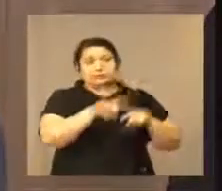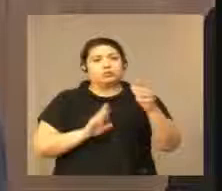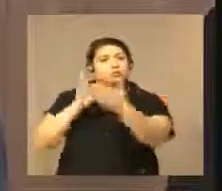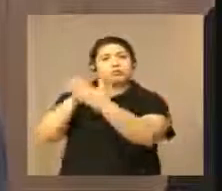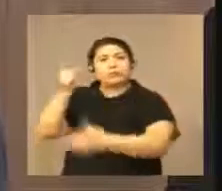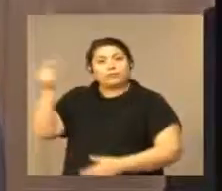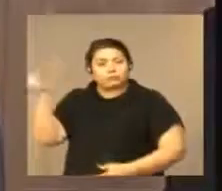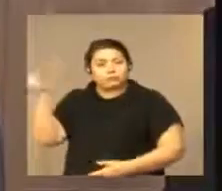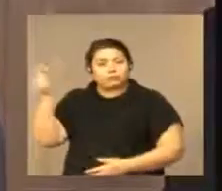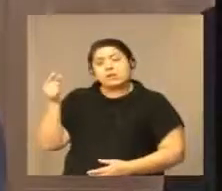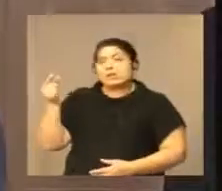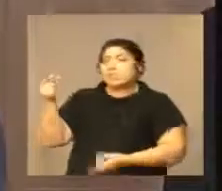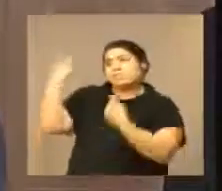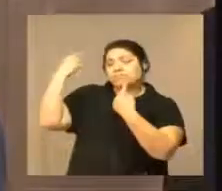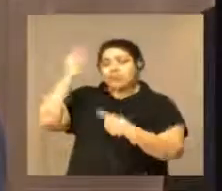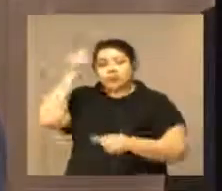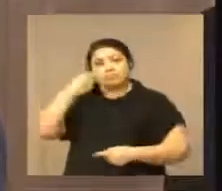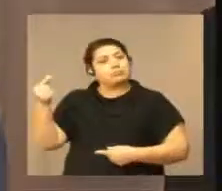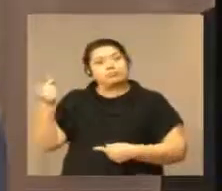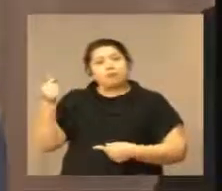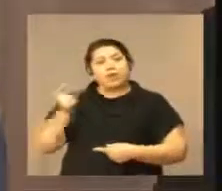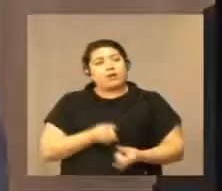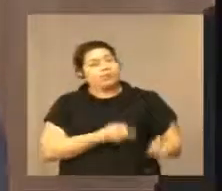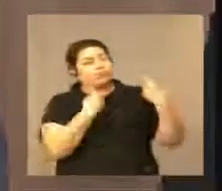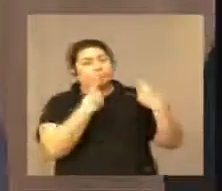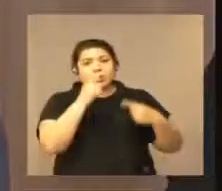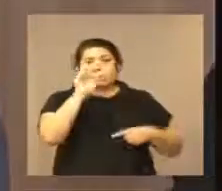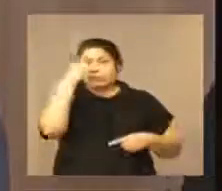sue the federal government, could not sue the provincial government,